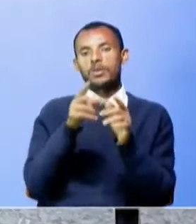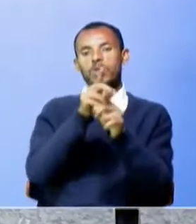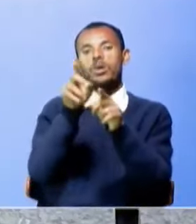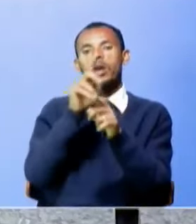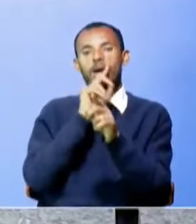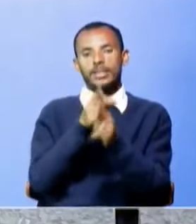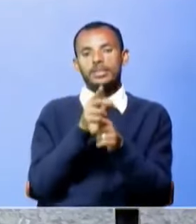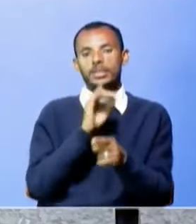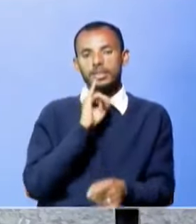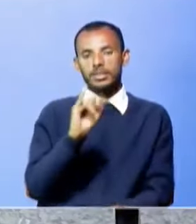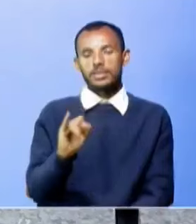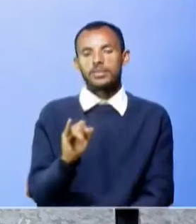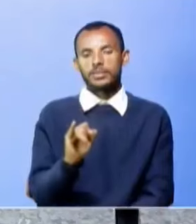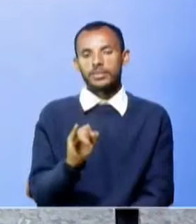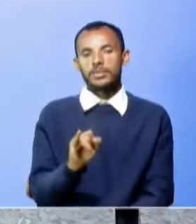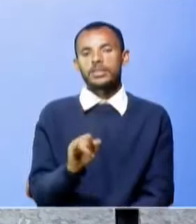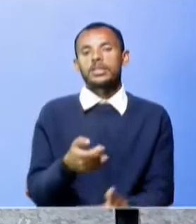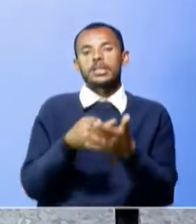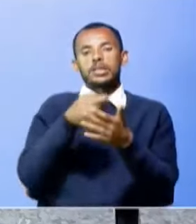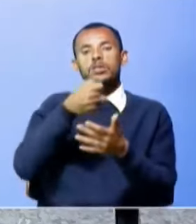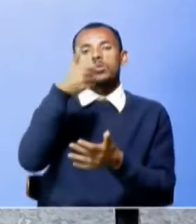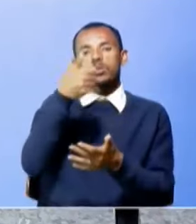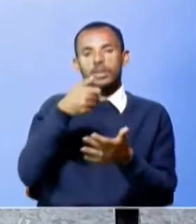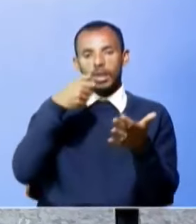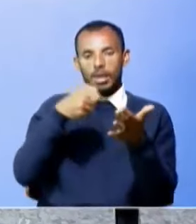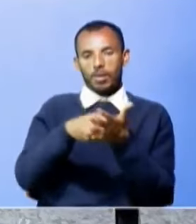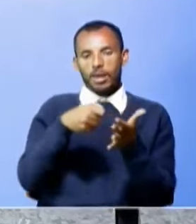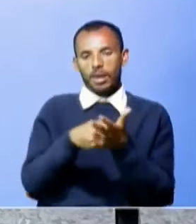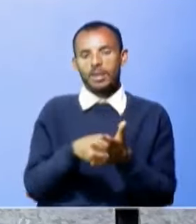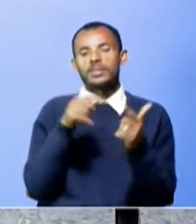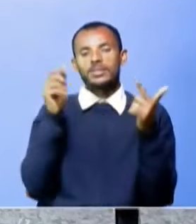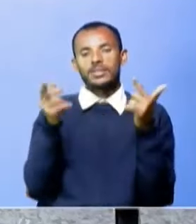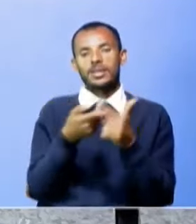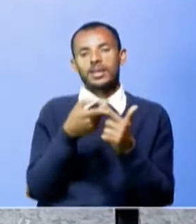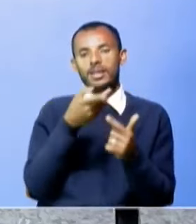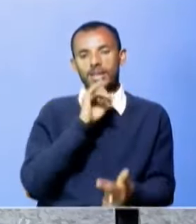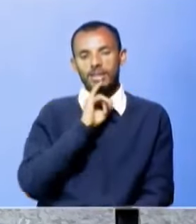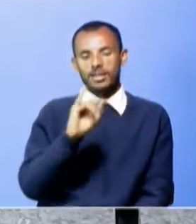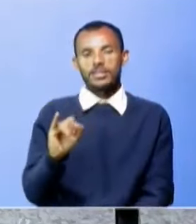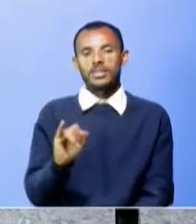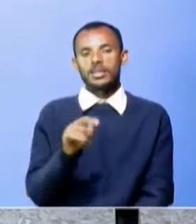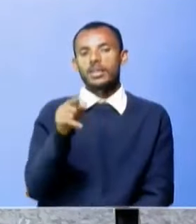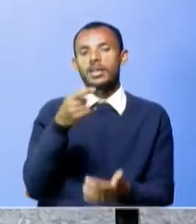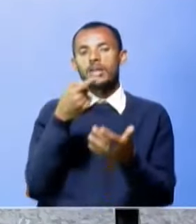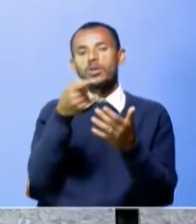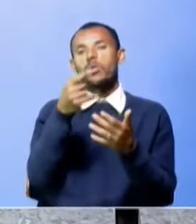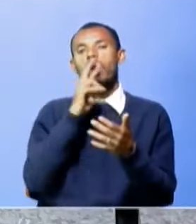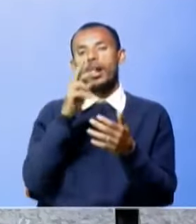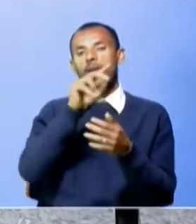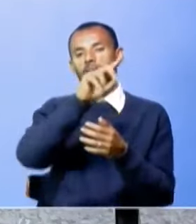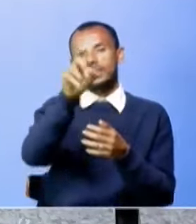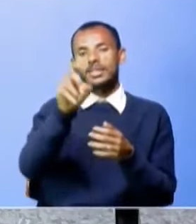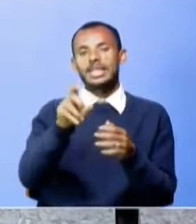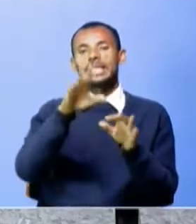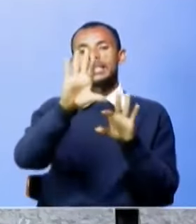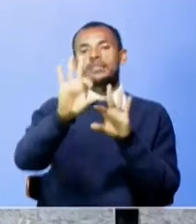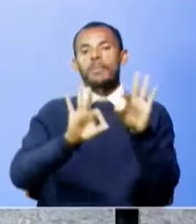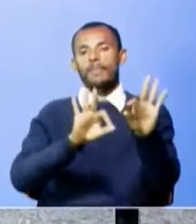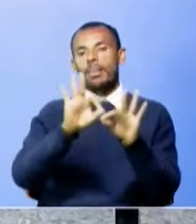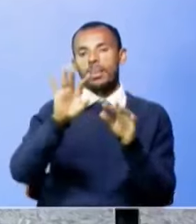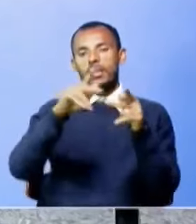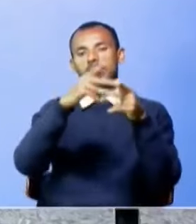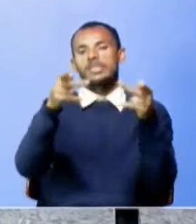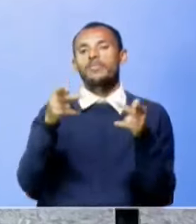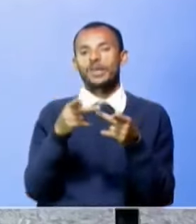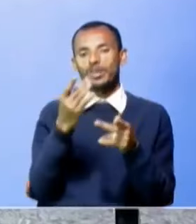be tossing a coin. The second one, here you are asked to write the sample space.